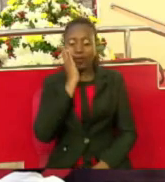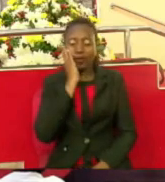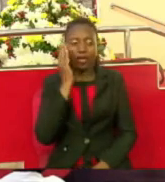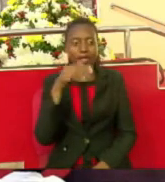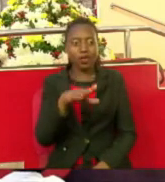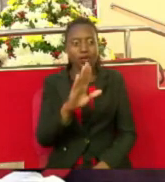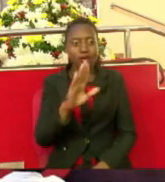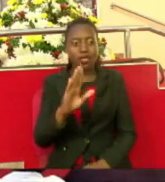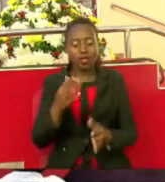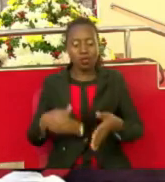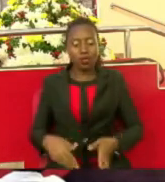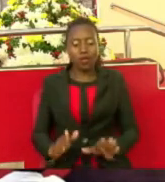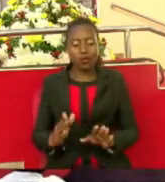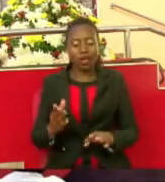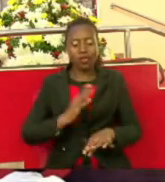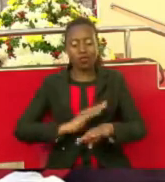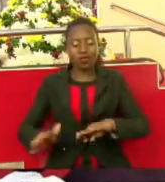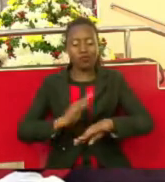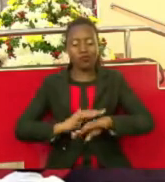Yes. So that the cows can eat.